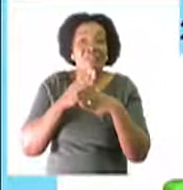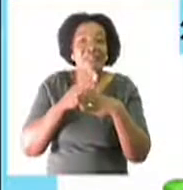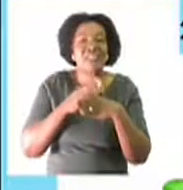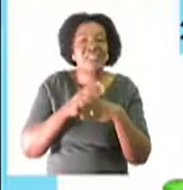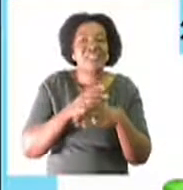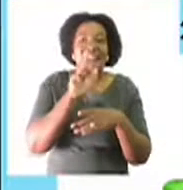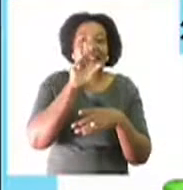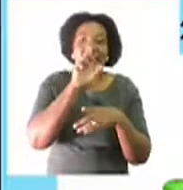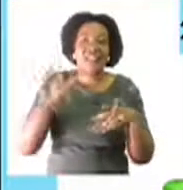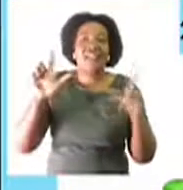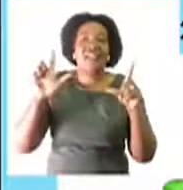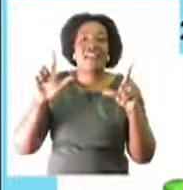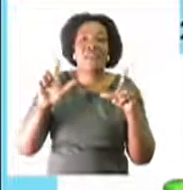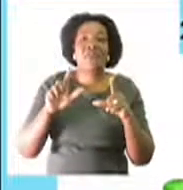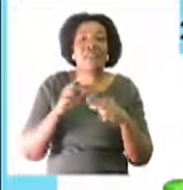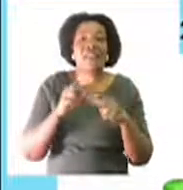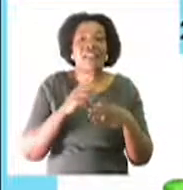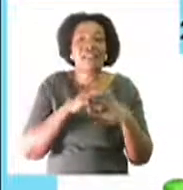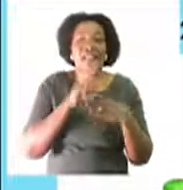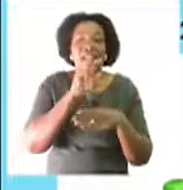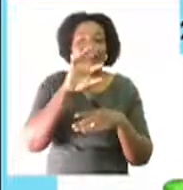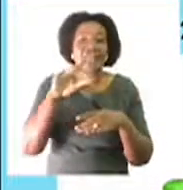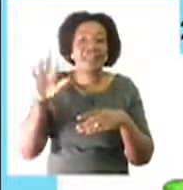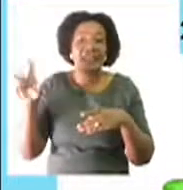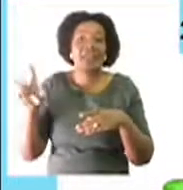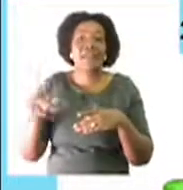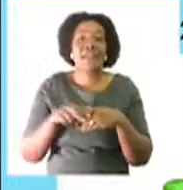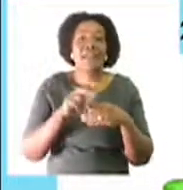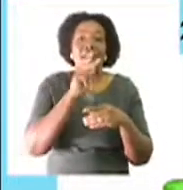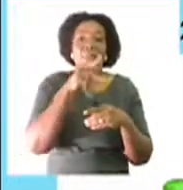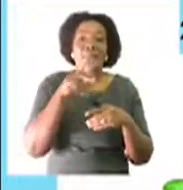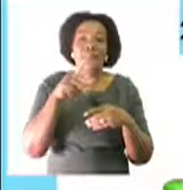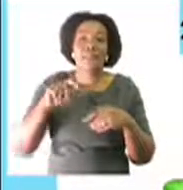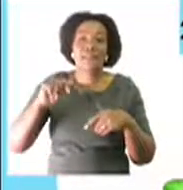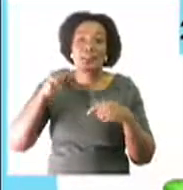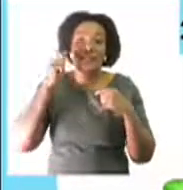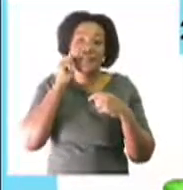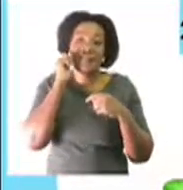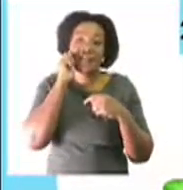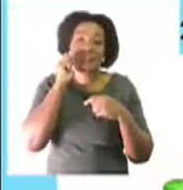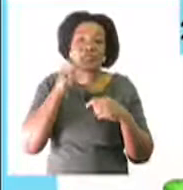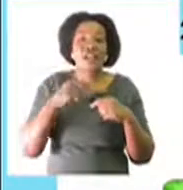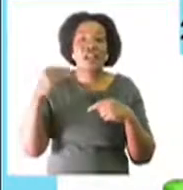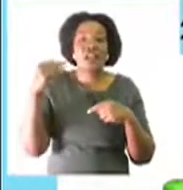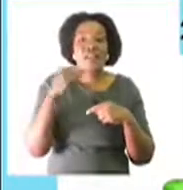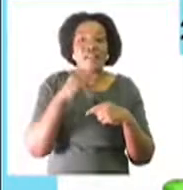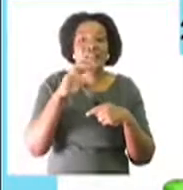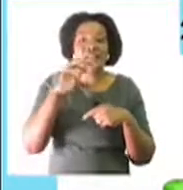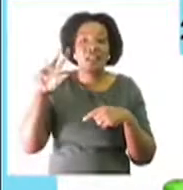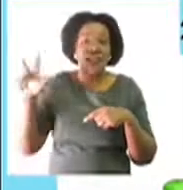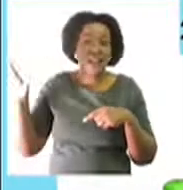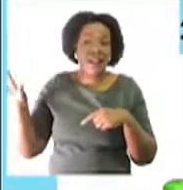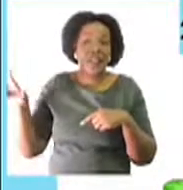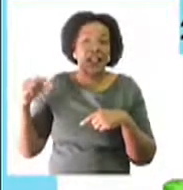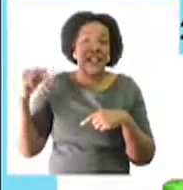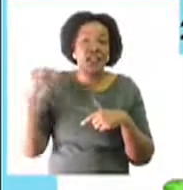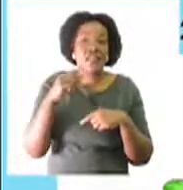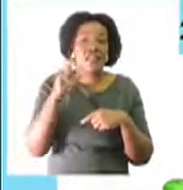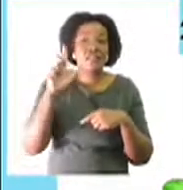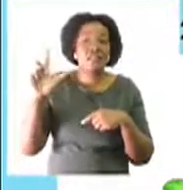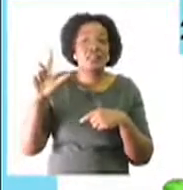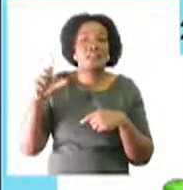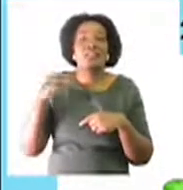During this lesson, we will look at grammar, spelling, possessive nouns, and the g and